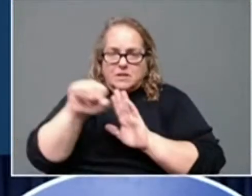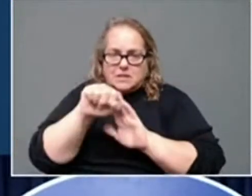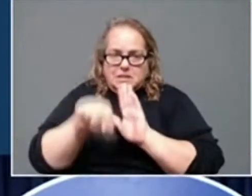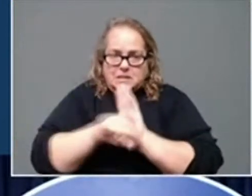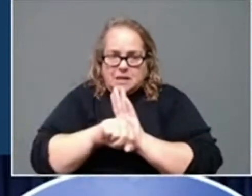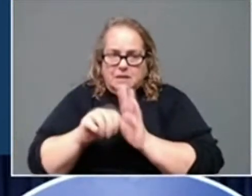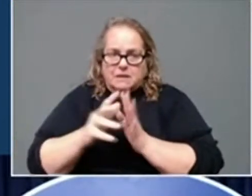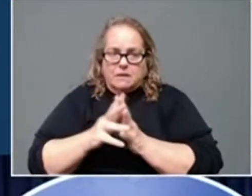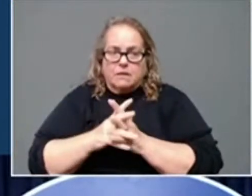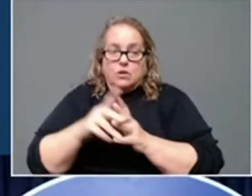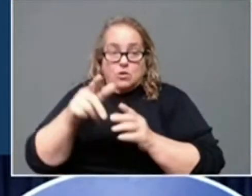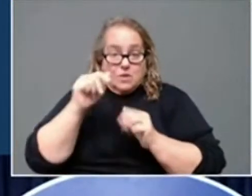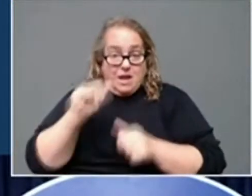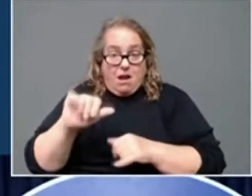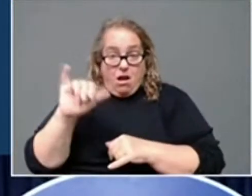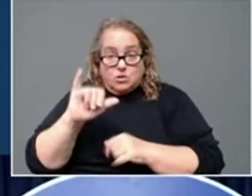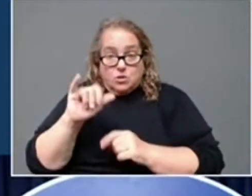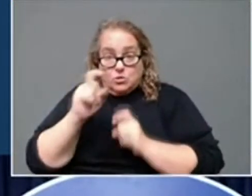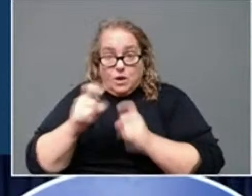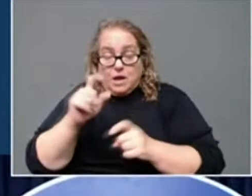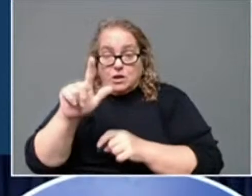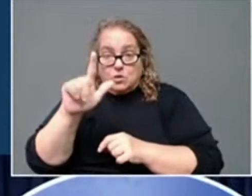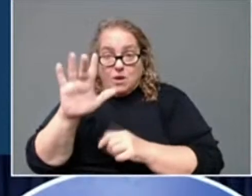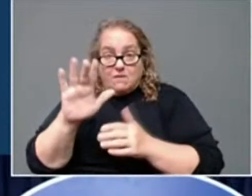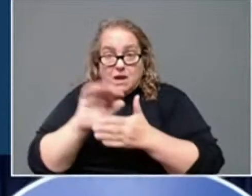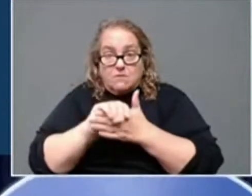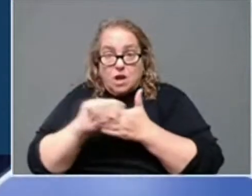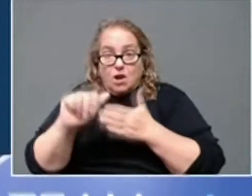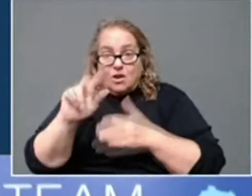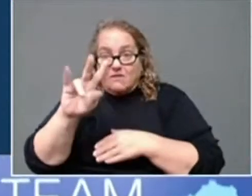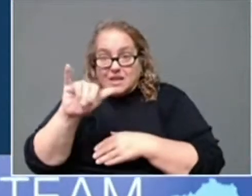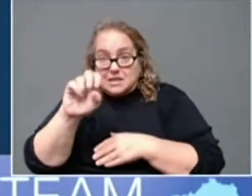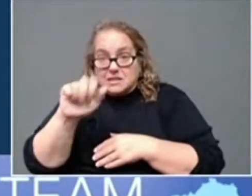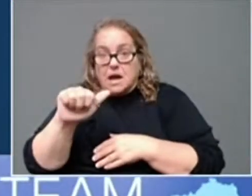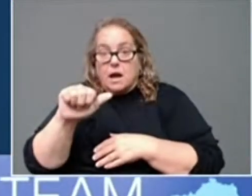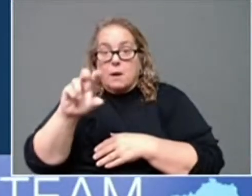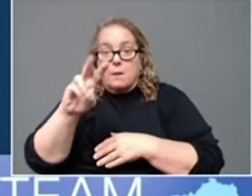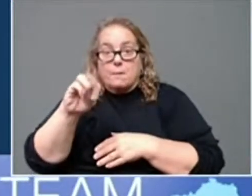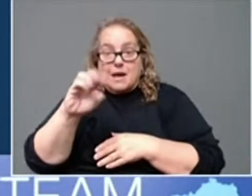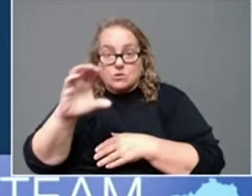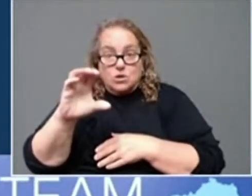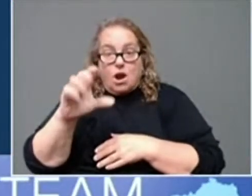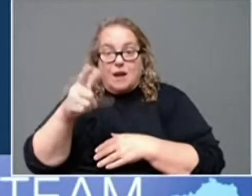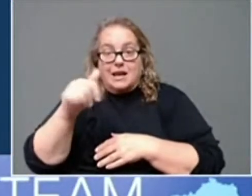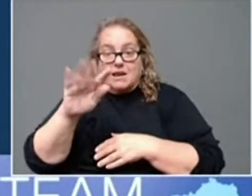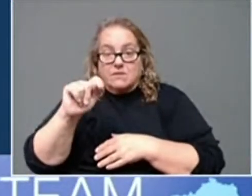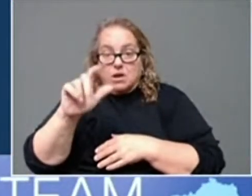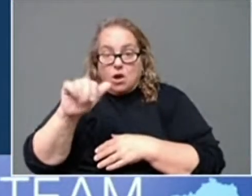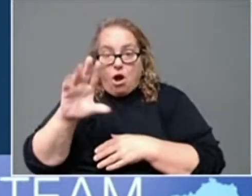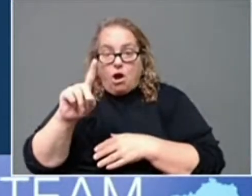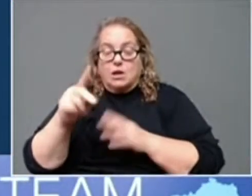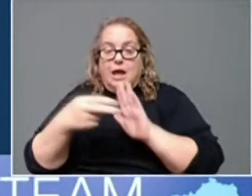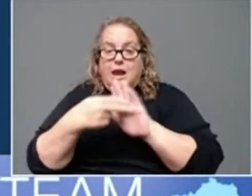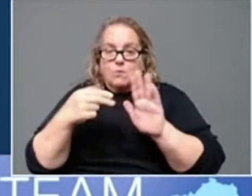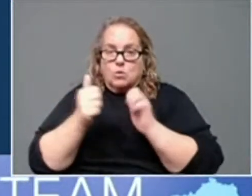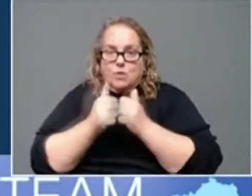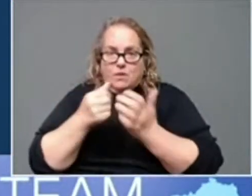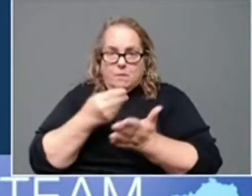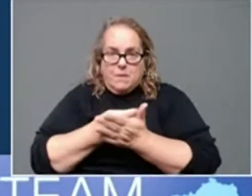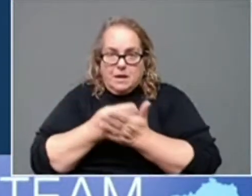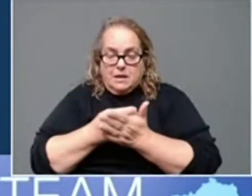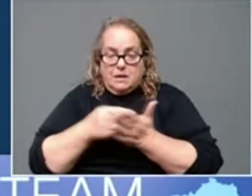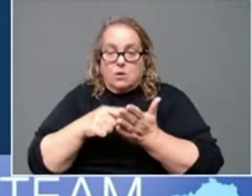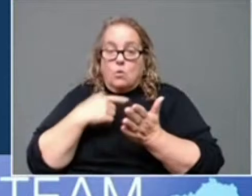You can also donate $25 Visa MasterCard gift cards labeled with the dollar amount. We are asking for